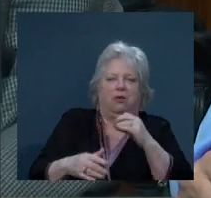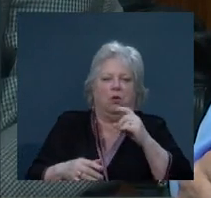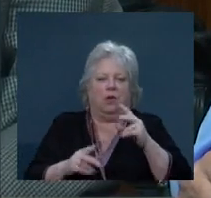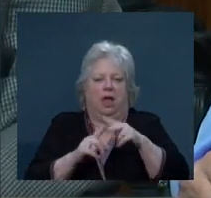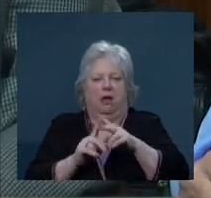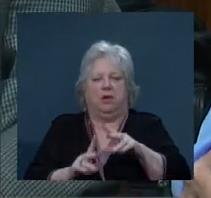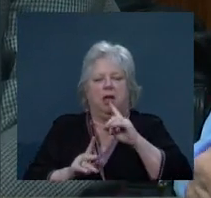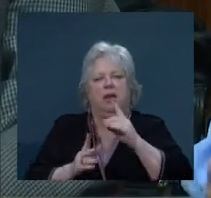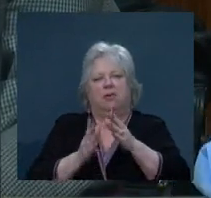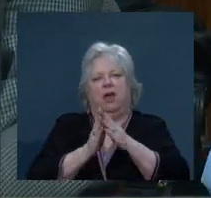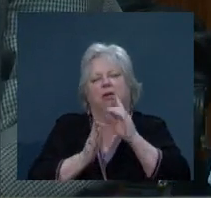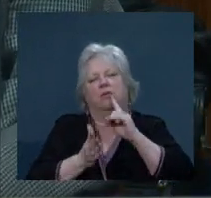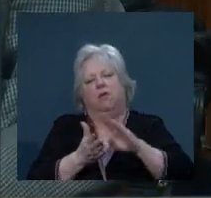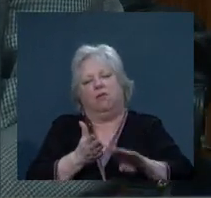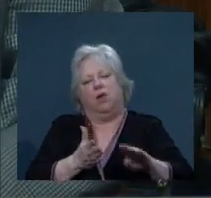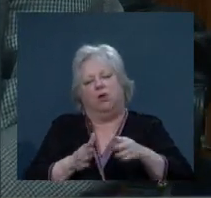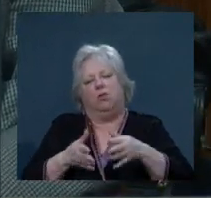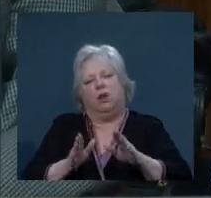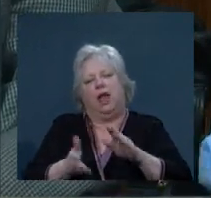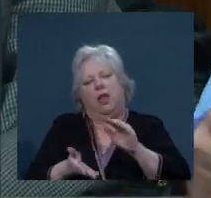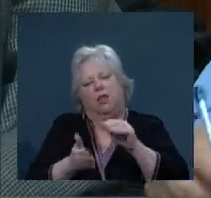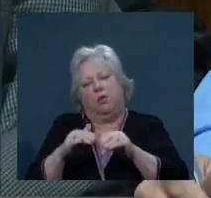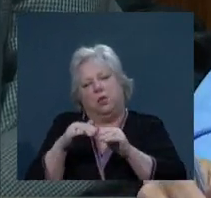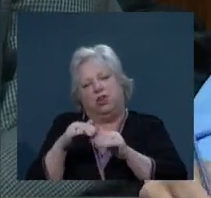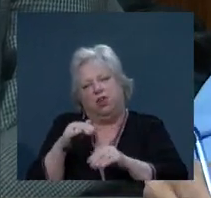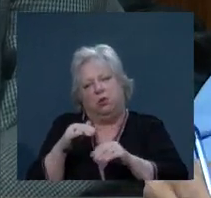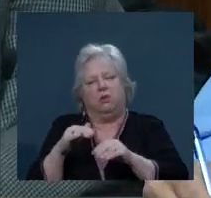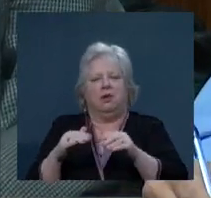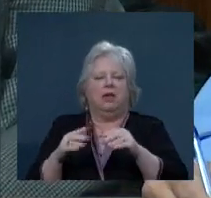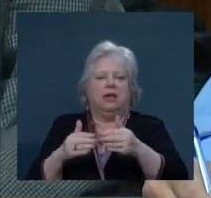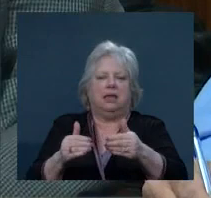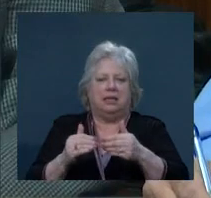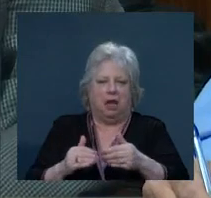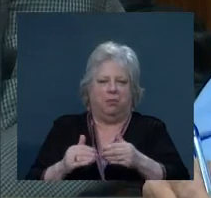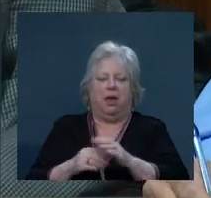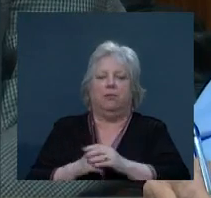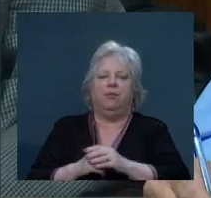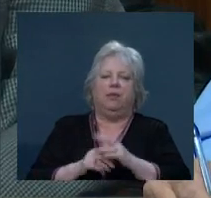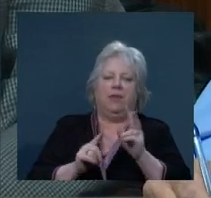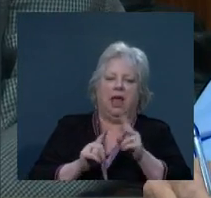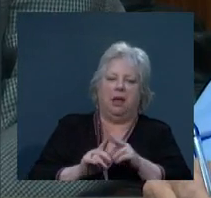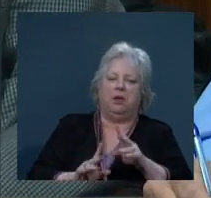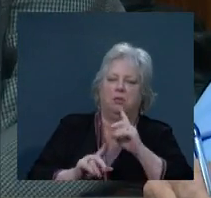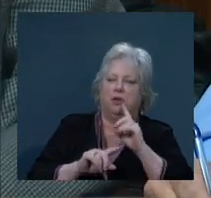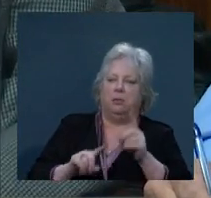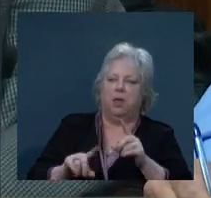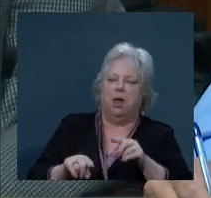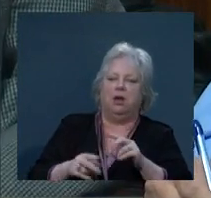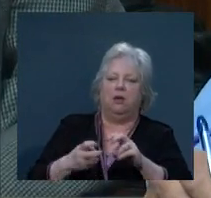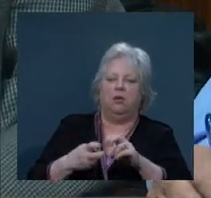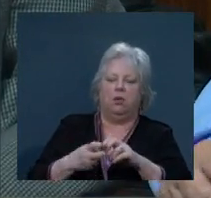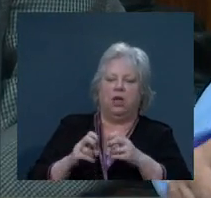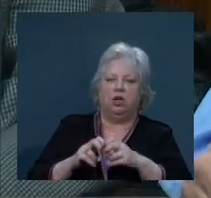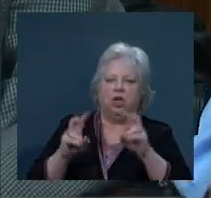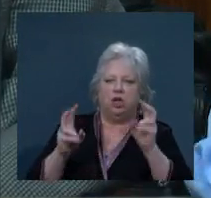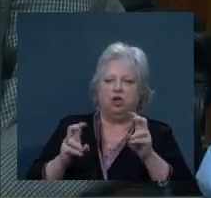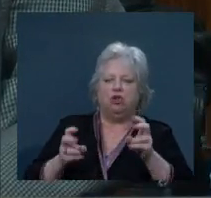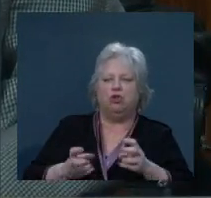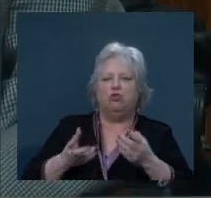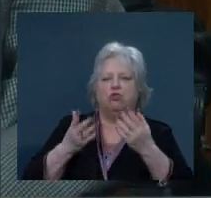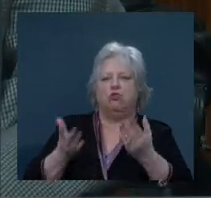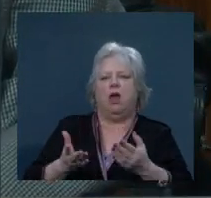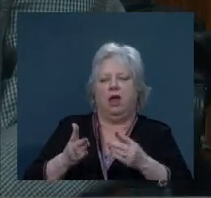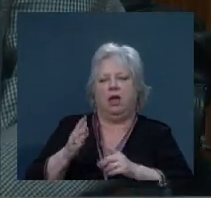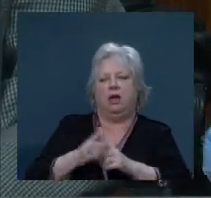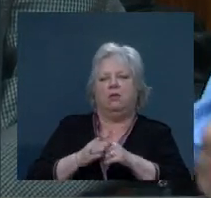is requesting a variance to allow this reduced setback. The applicant responded to issues raised at subdivision committee, and the staff's knowledge there are